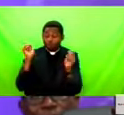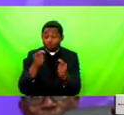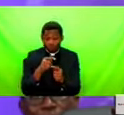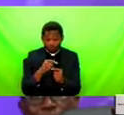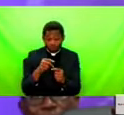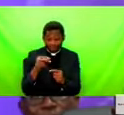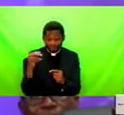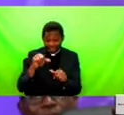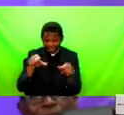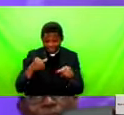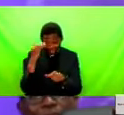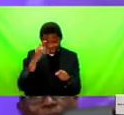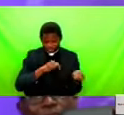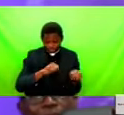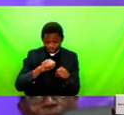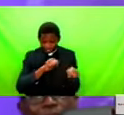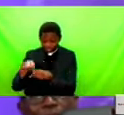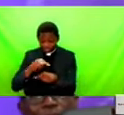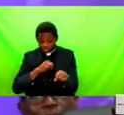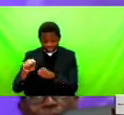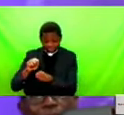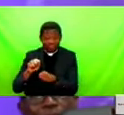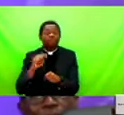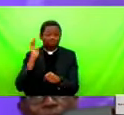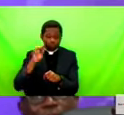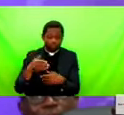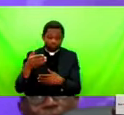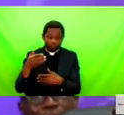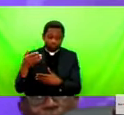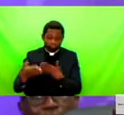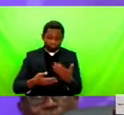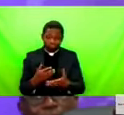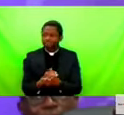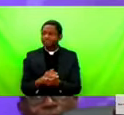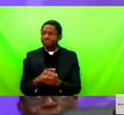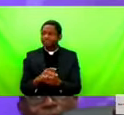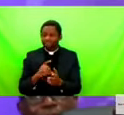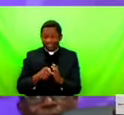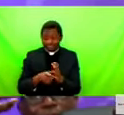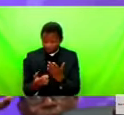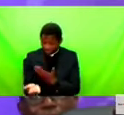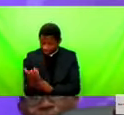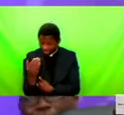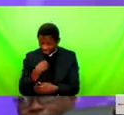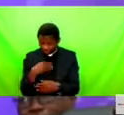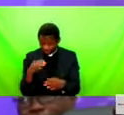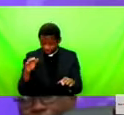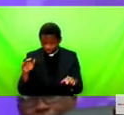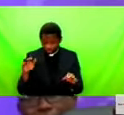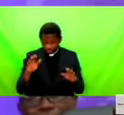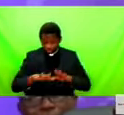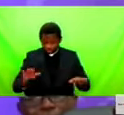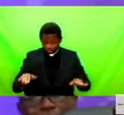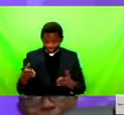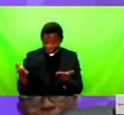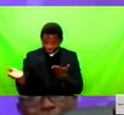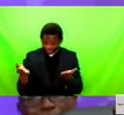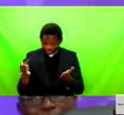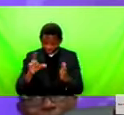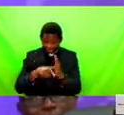in the afternoon. So we shall have the children ministry service in the morning, all right. Then in the afternoon, all heads who have